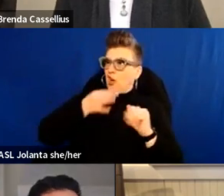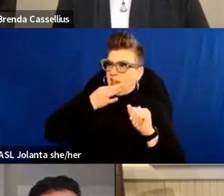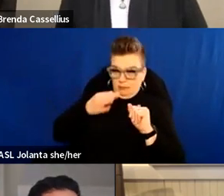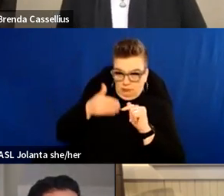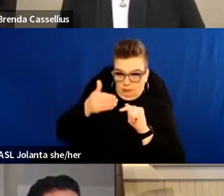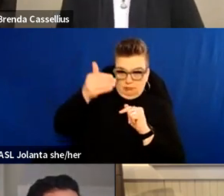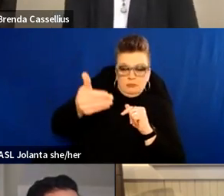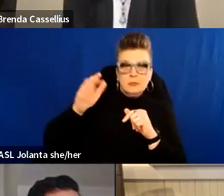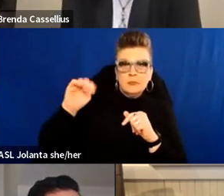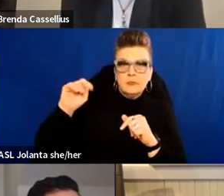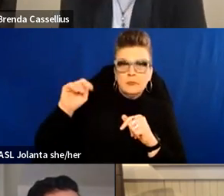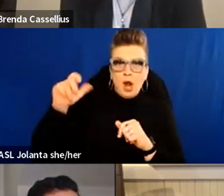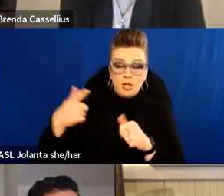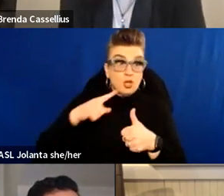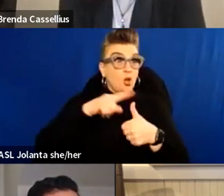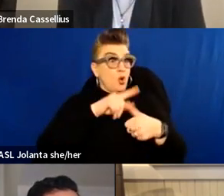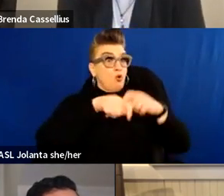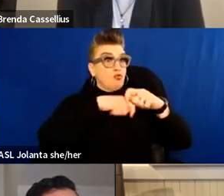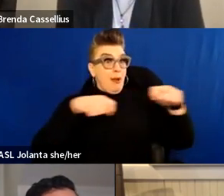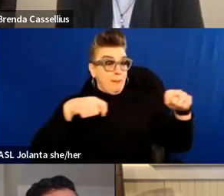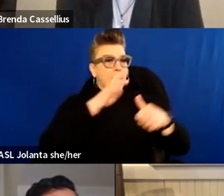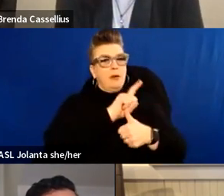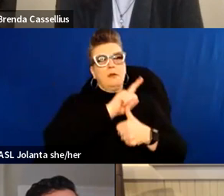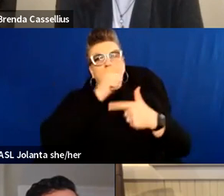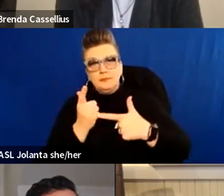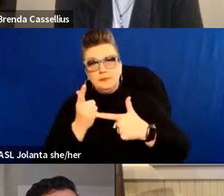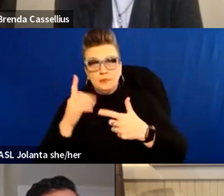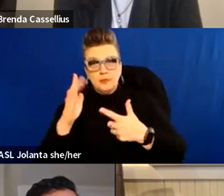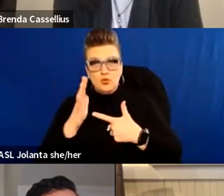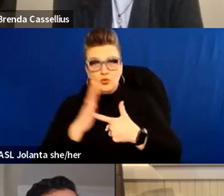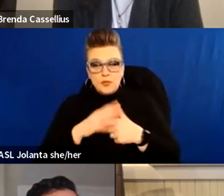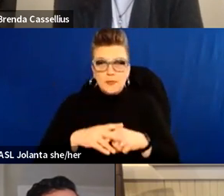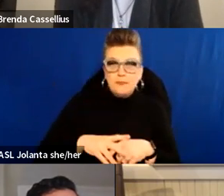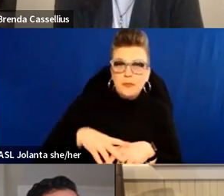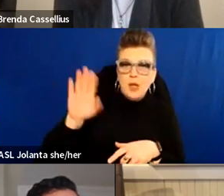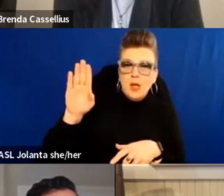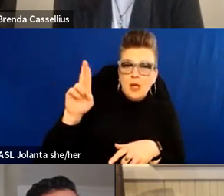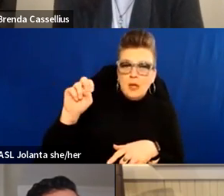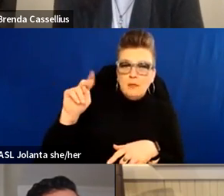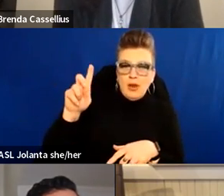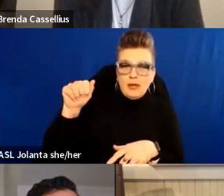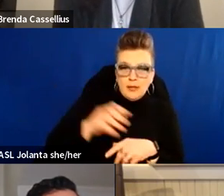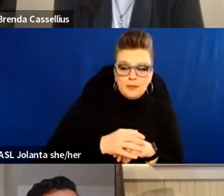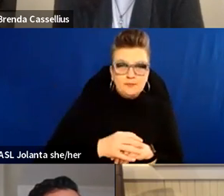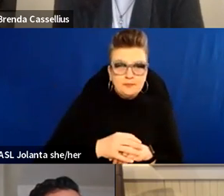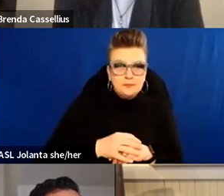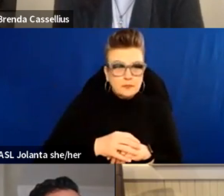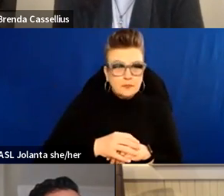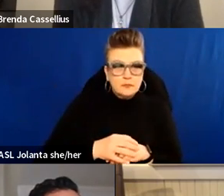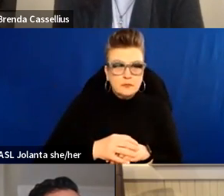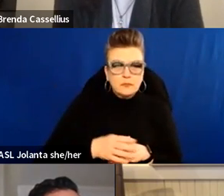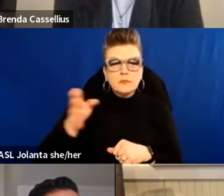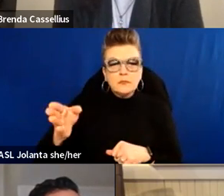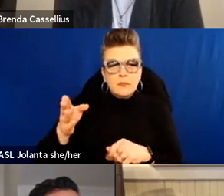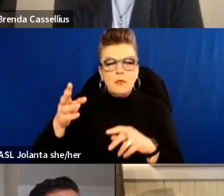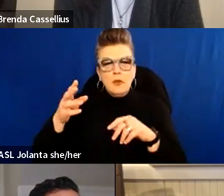as we start to wrap up our seniors and then just finally and drew could probably add to this is you know we assessed our students